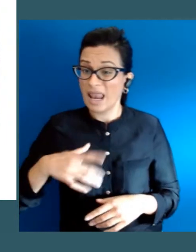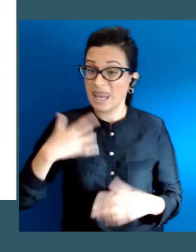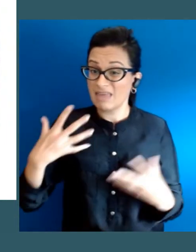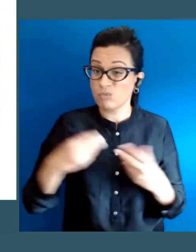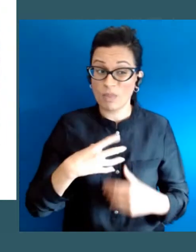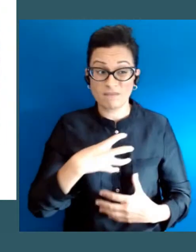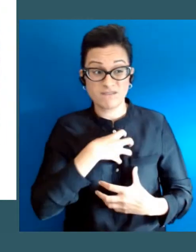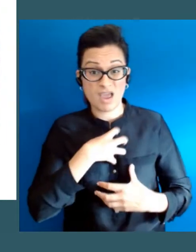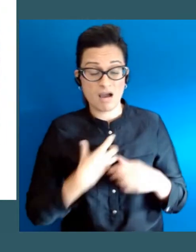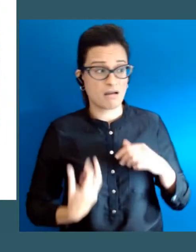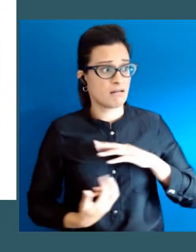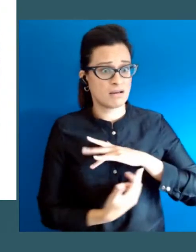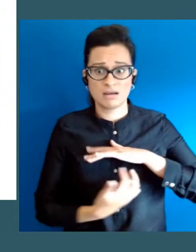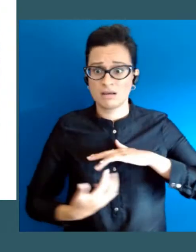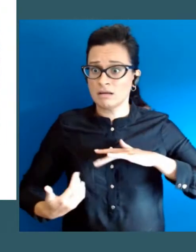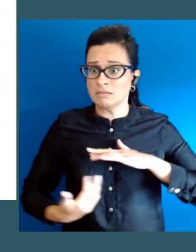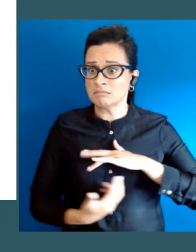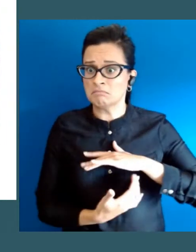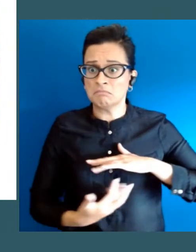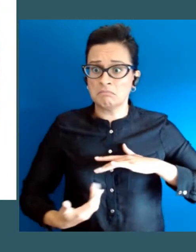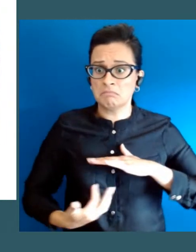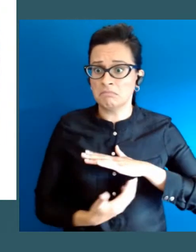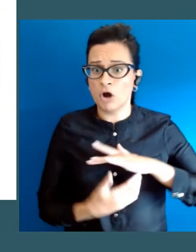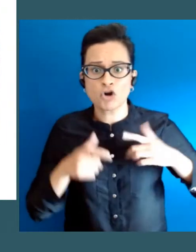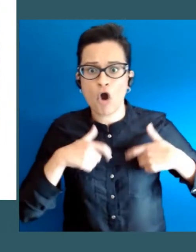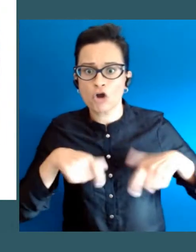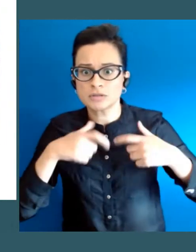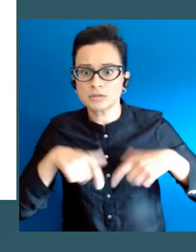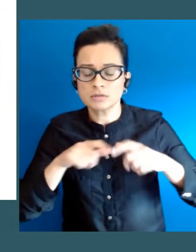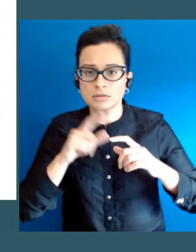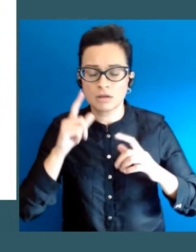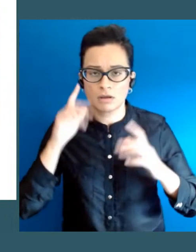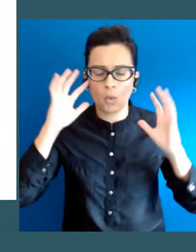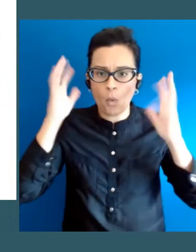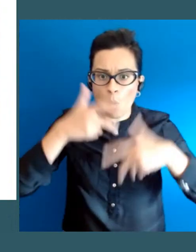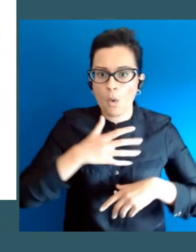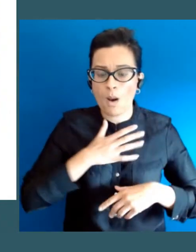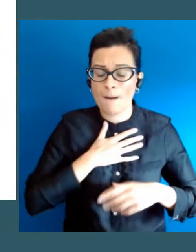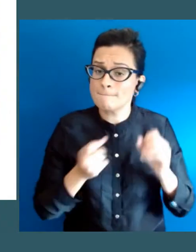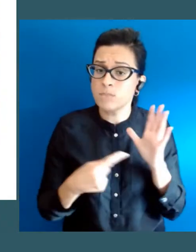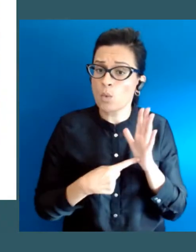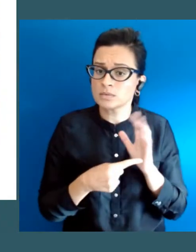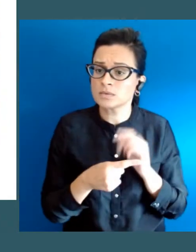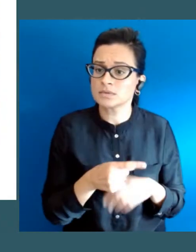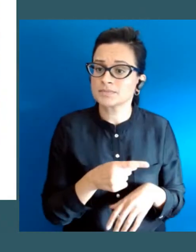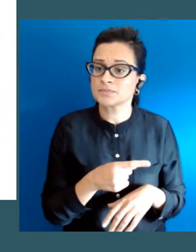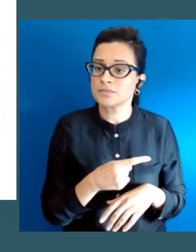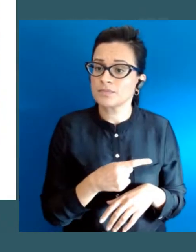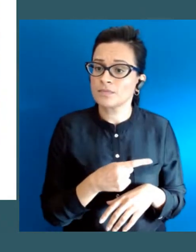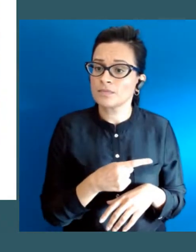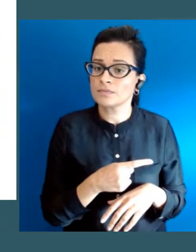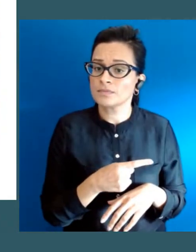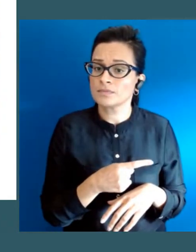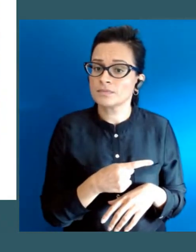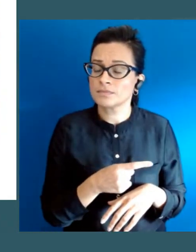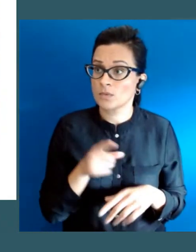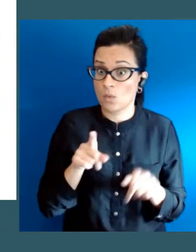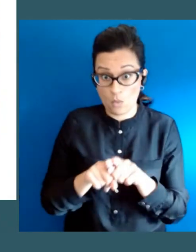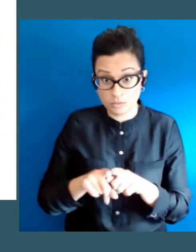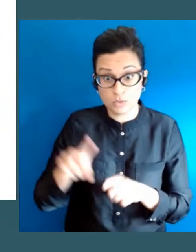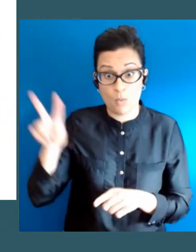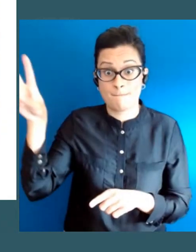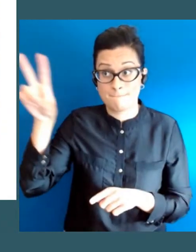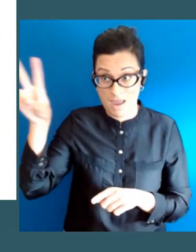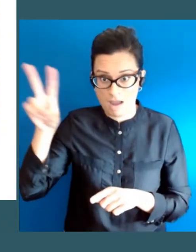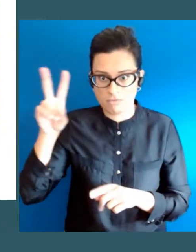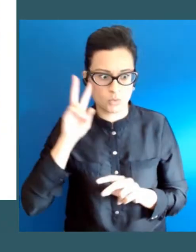constant basis was really, really important to them and the parents who are watching their